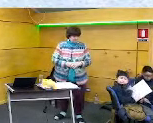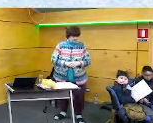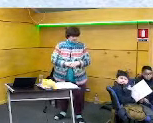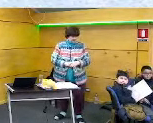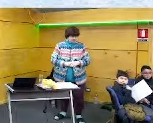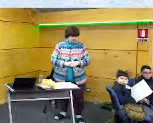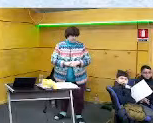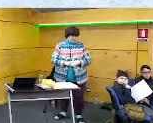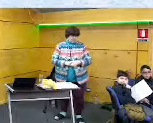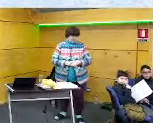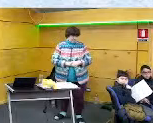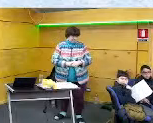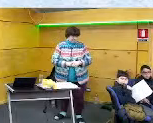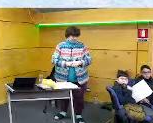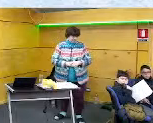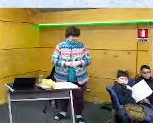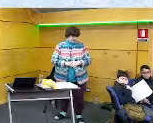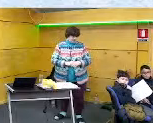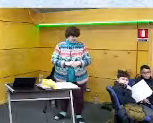El millionaire es como